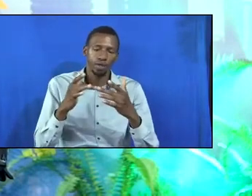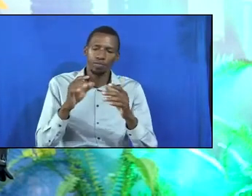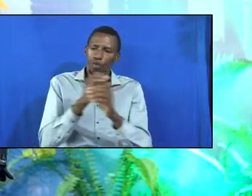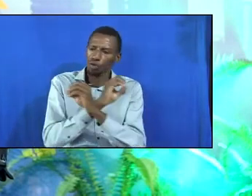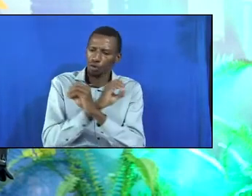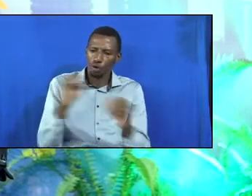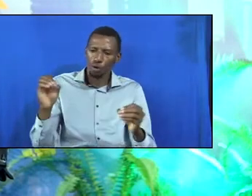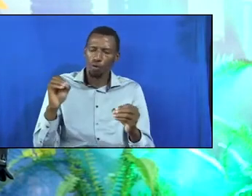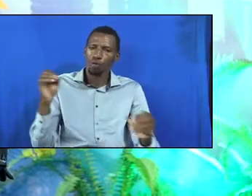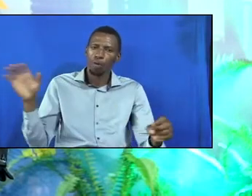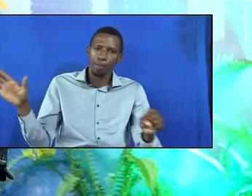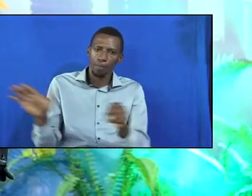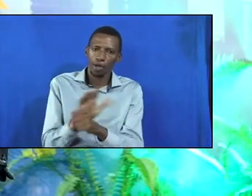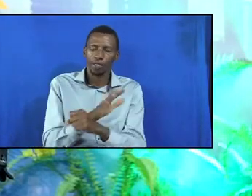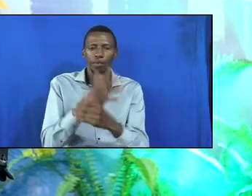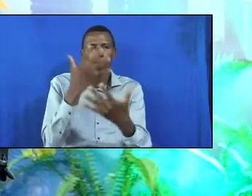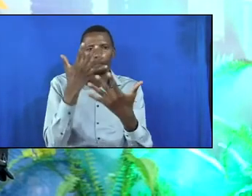God.